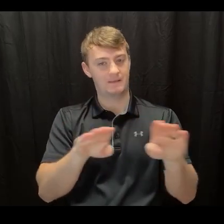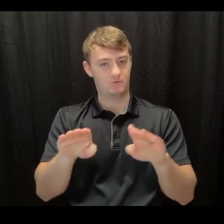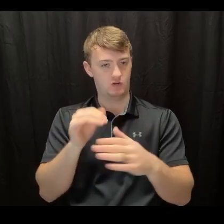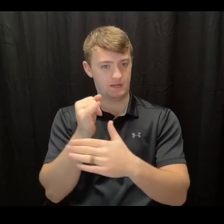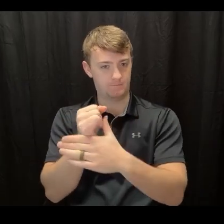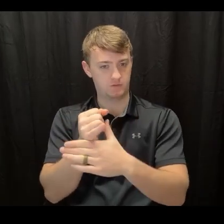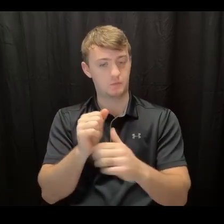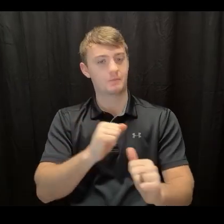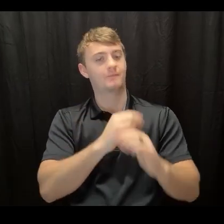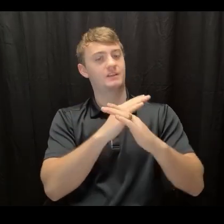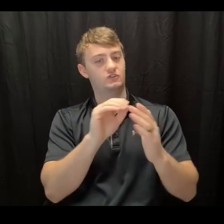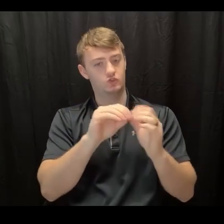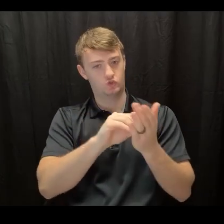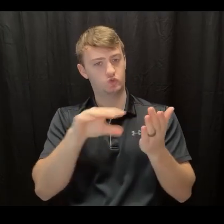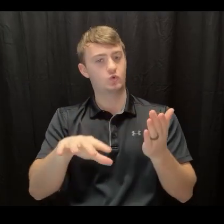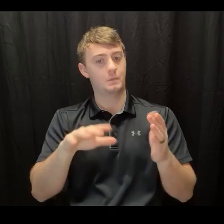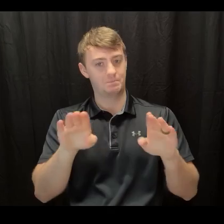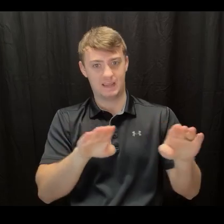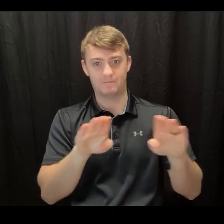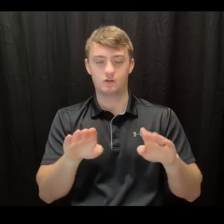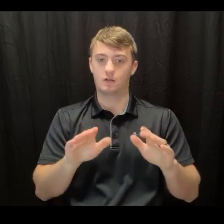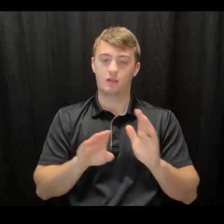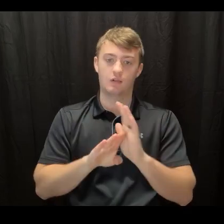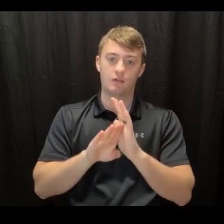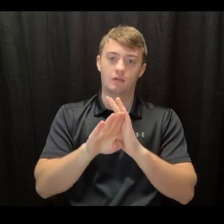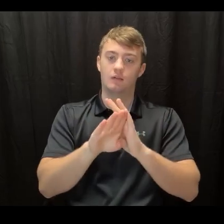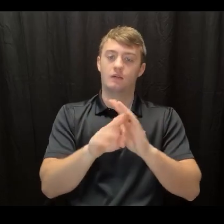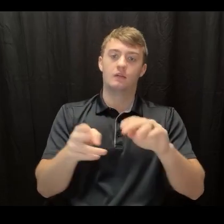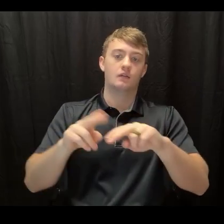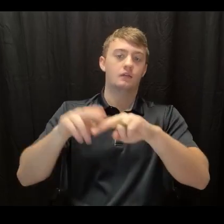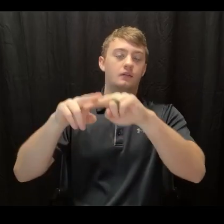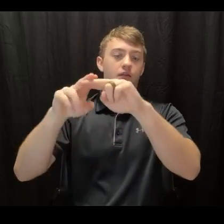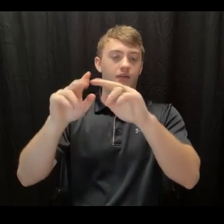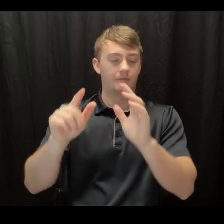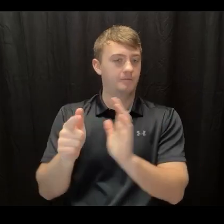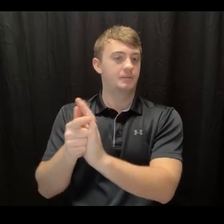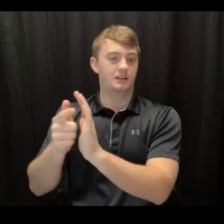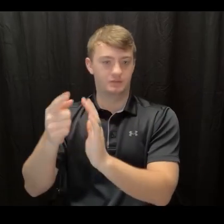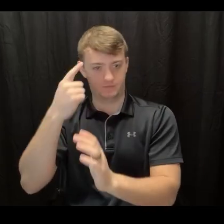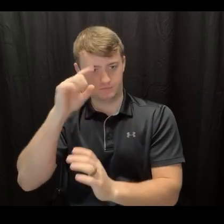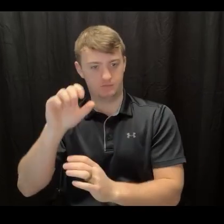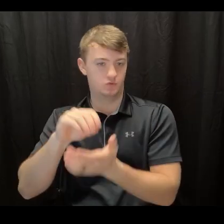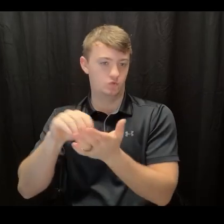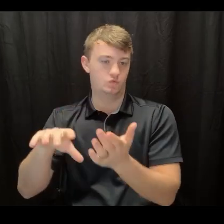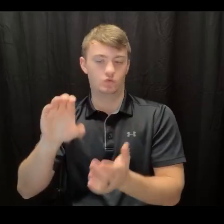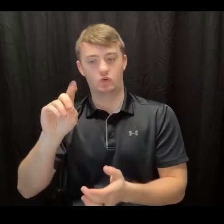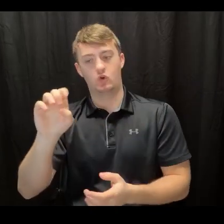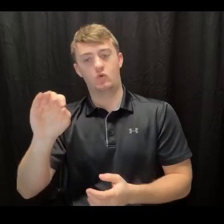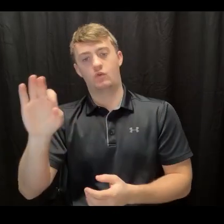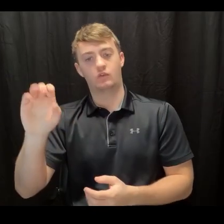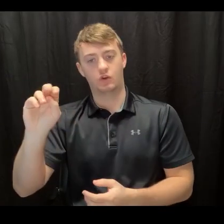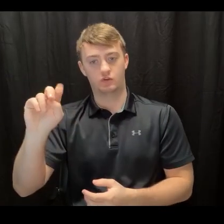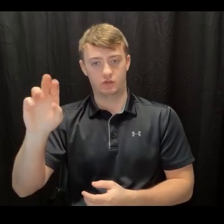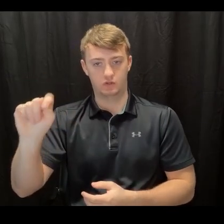behavioral intervention to prevent the student's behavior from escalating into a violation of the student code of